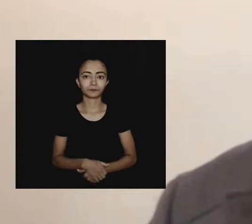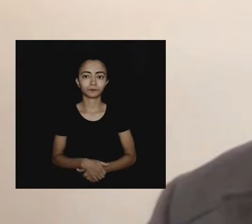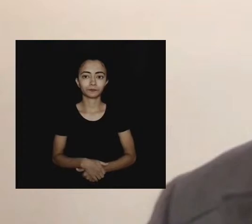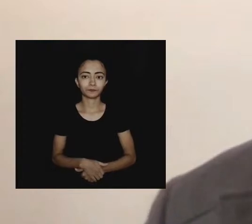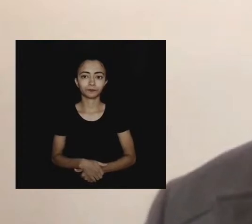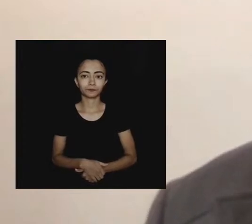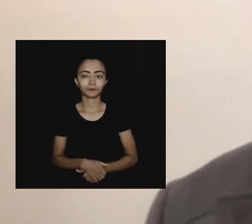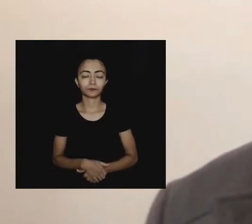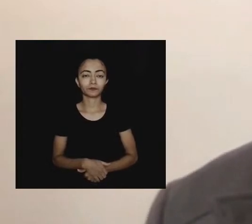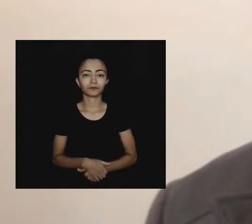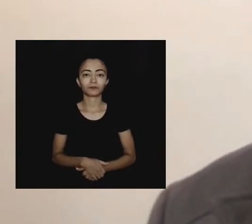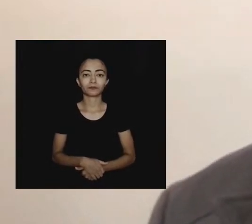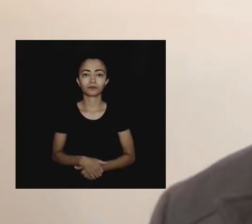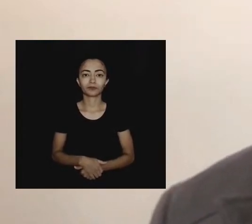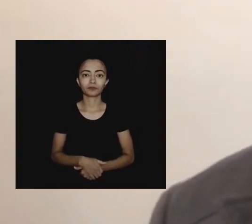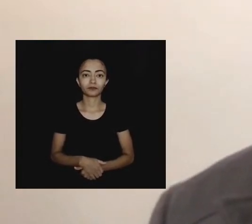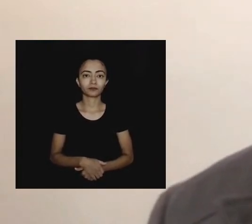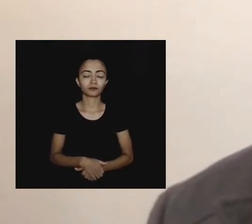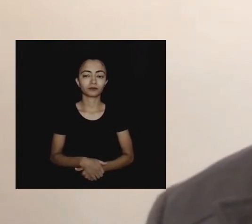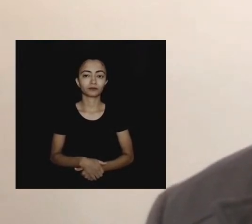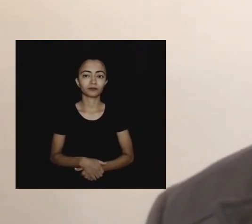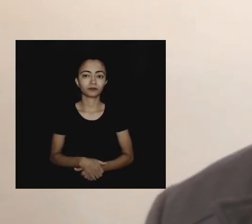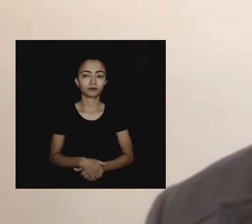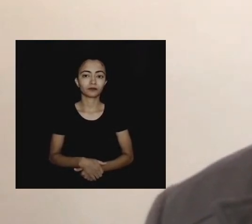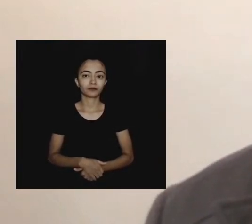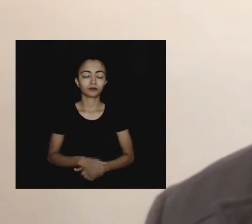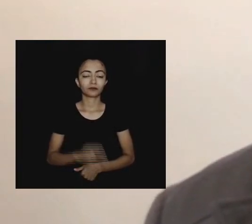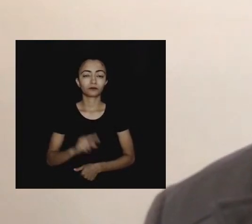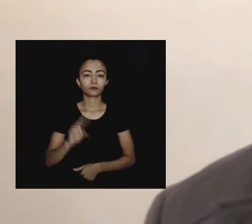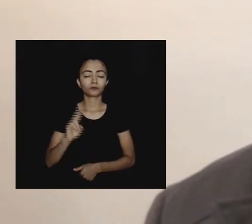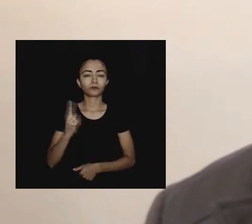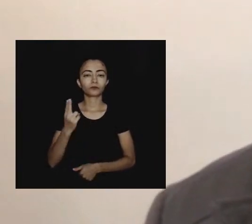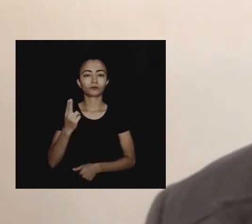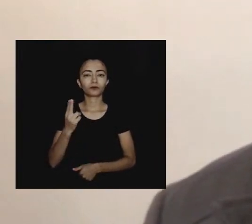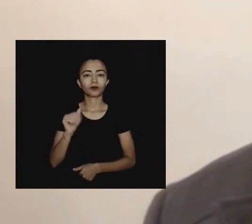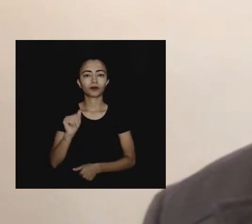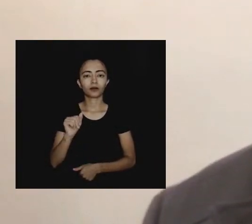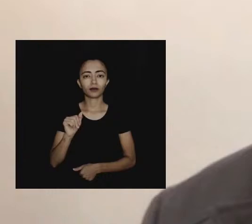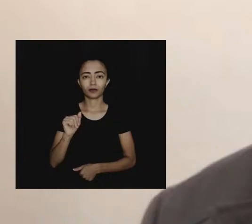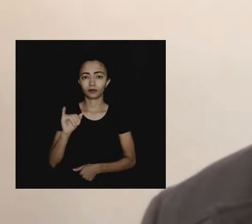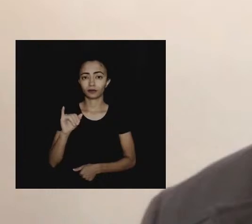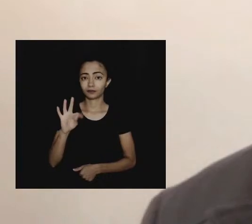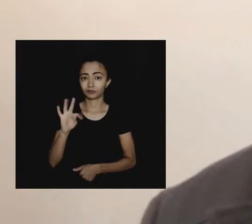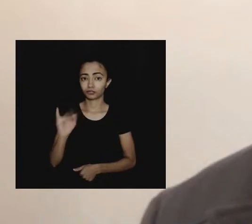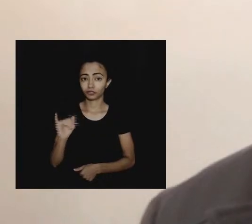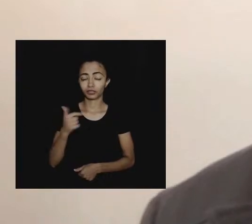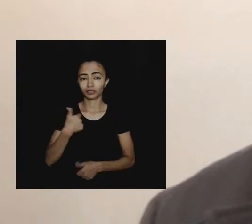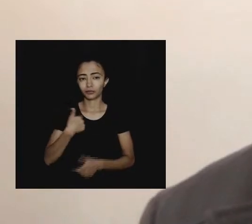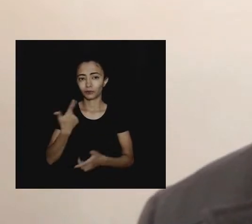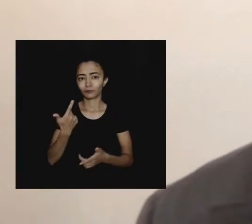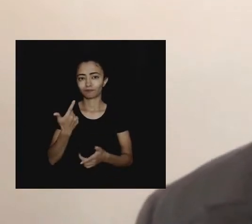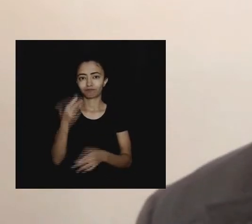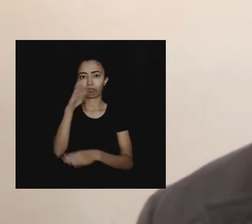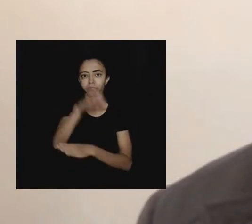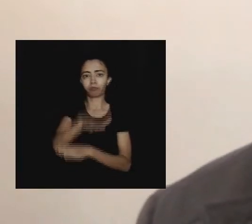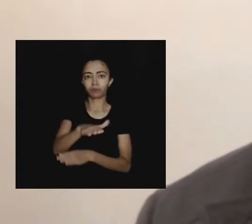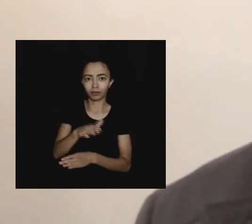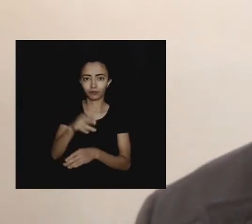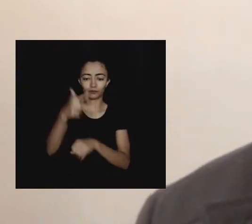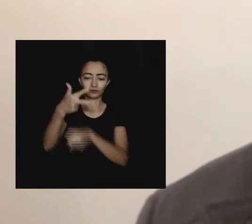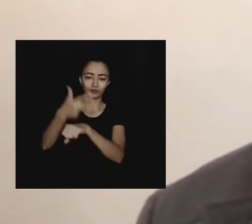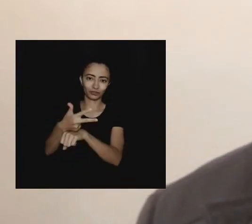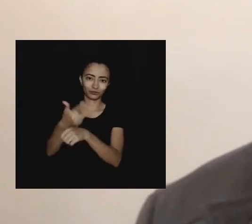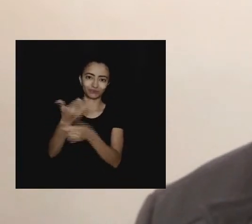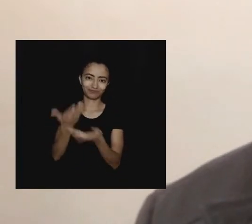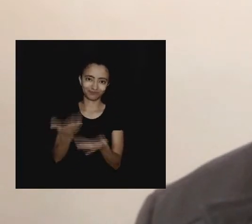sorry, but my daughter is a bit sick here and